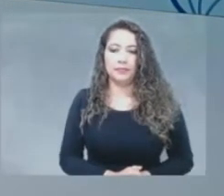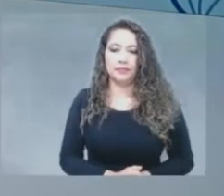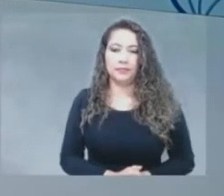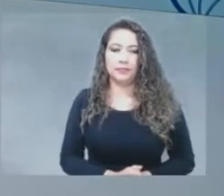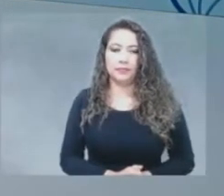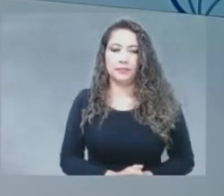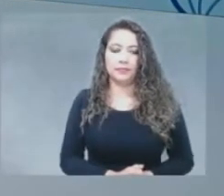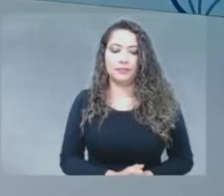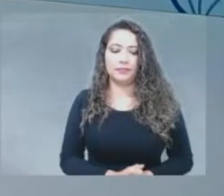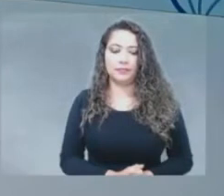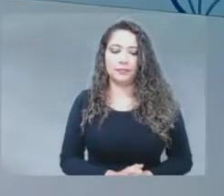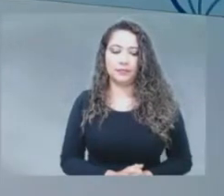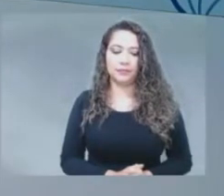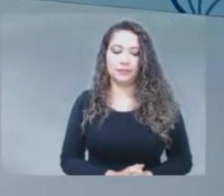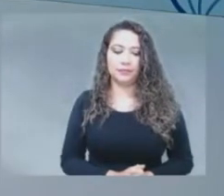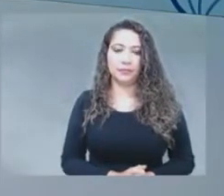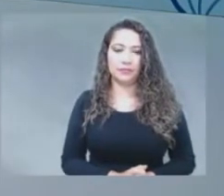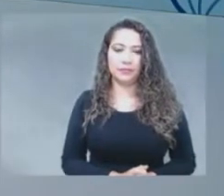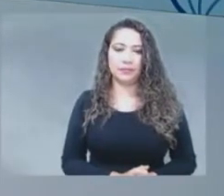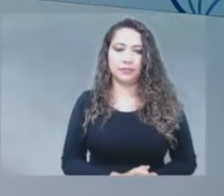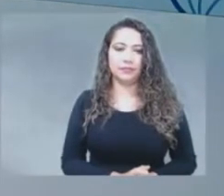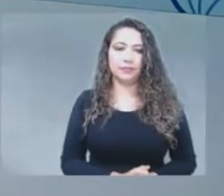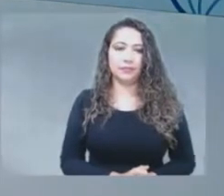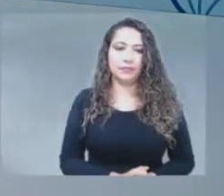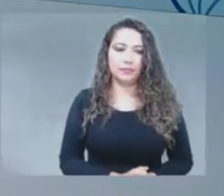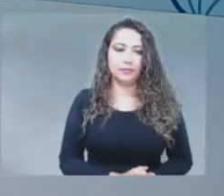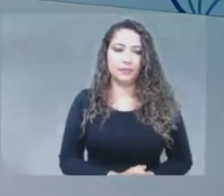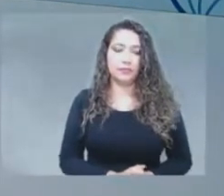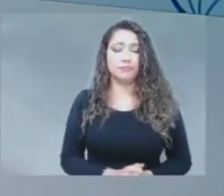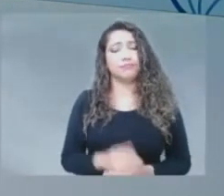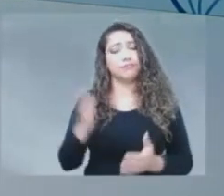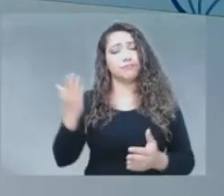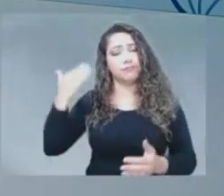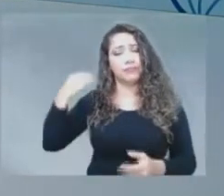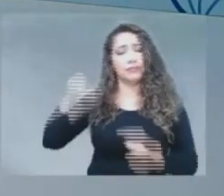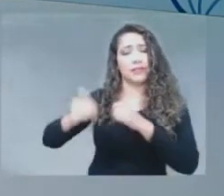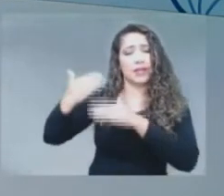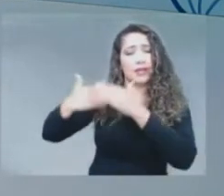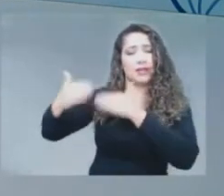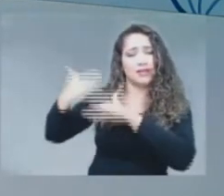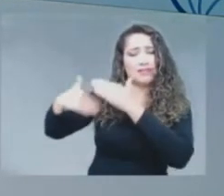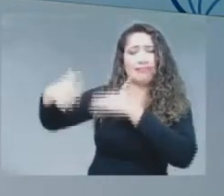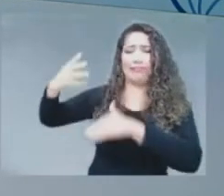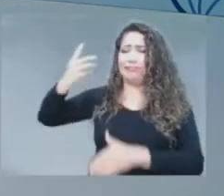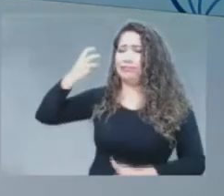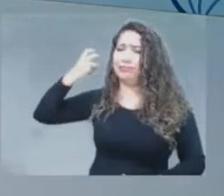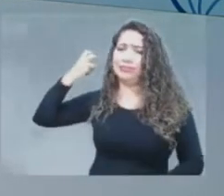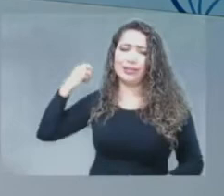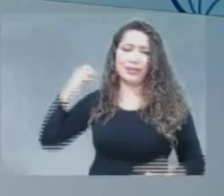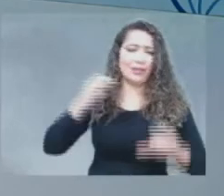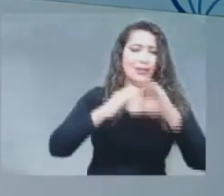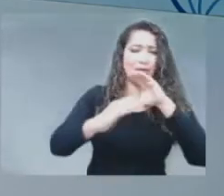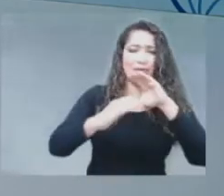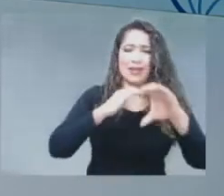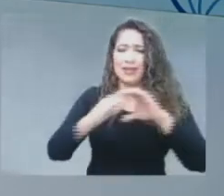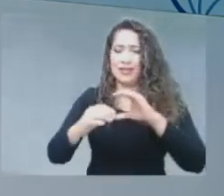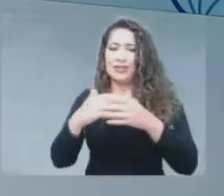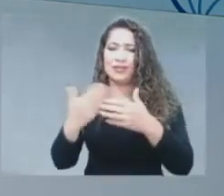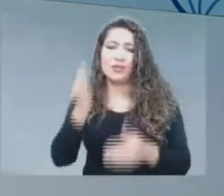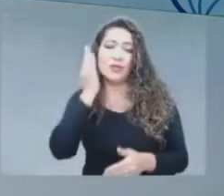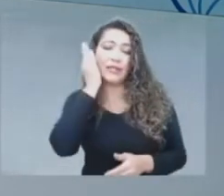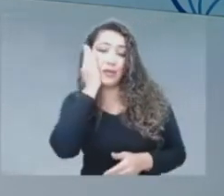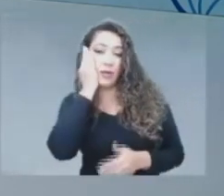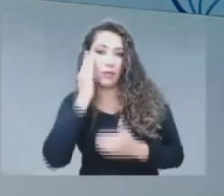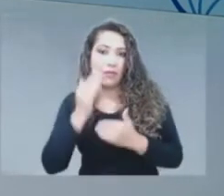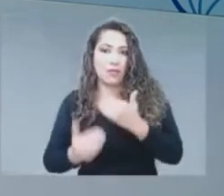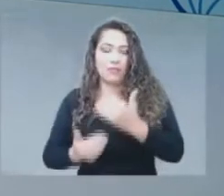But on the other hand, let's see the following situation. For decades now, the communications, the mobile communications